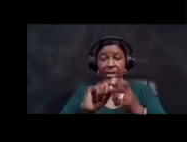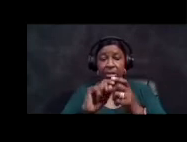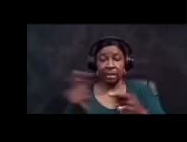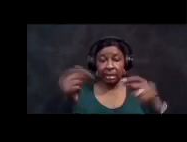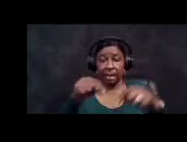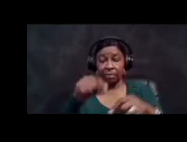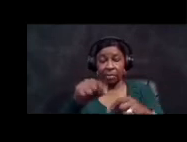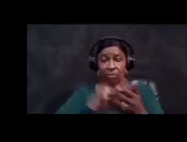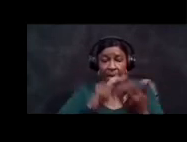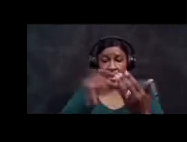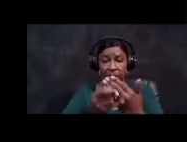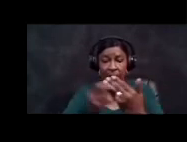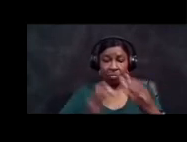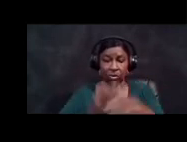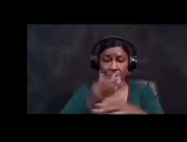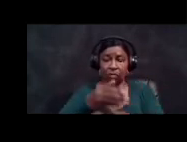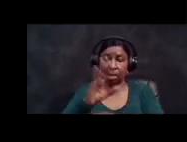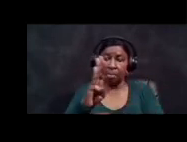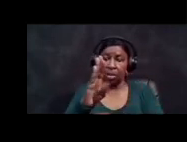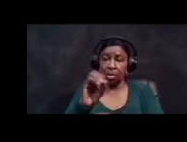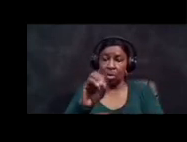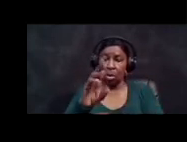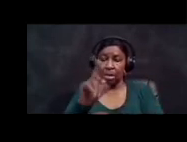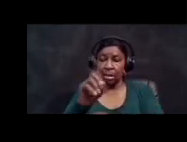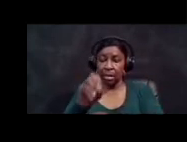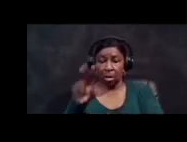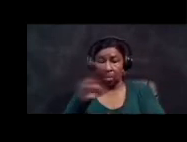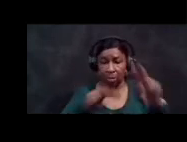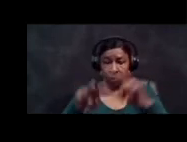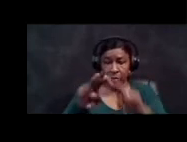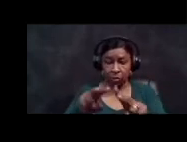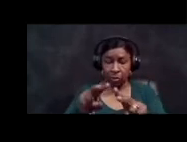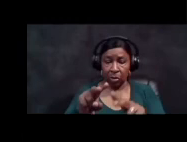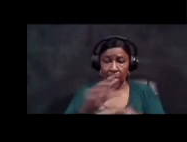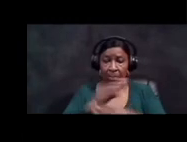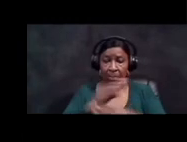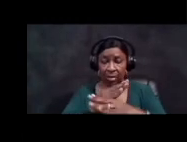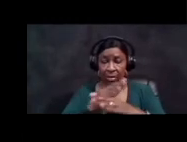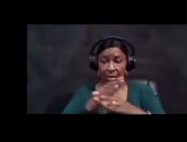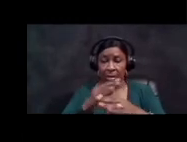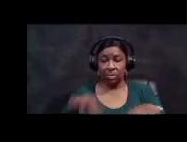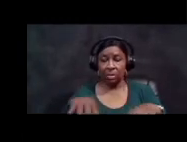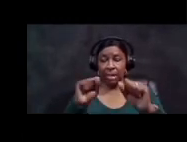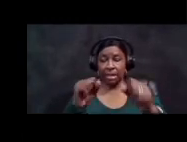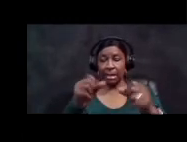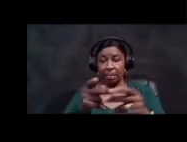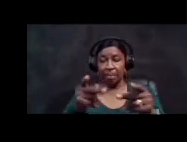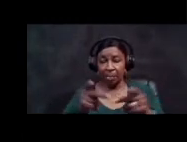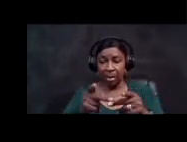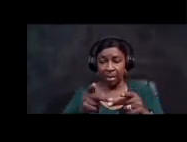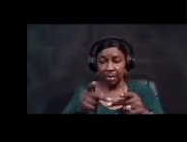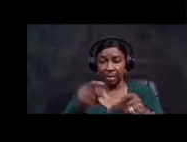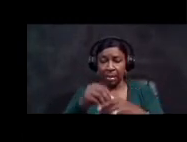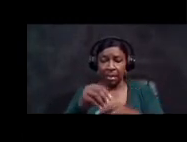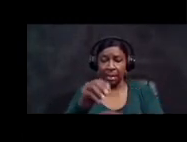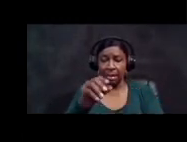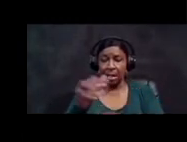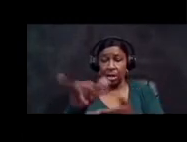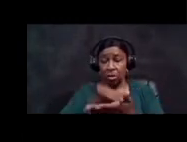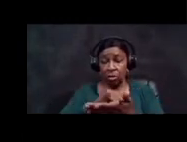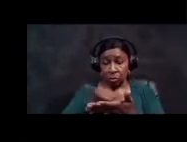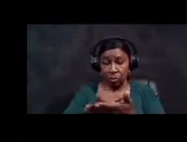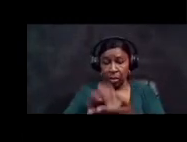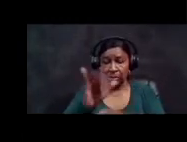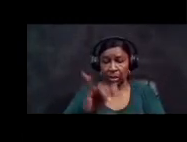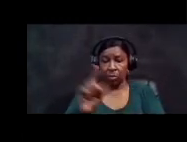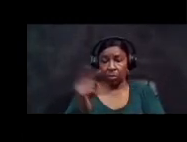over the Border Patrol apprehensions that were taking place and stops in Syracuse, New York, which is where we were